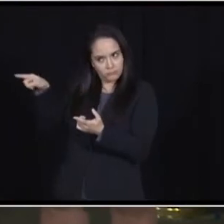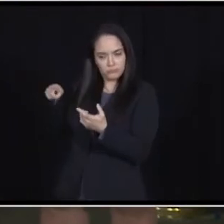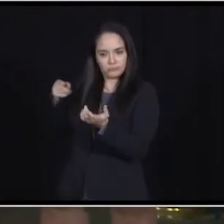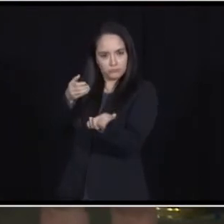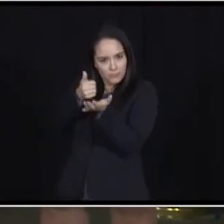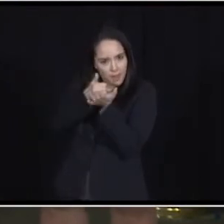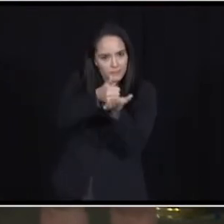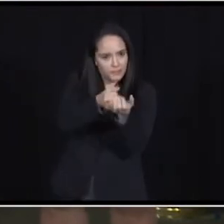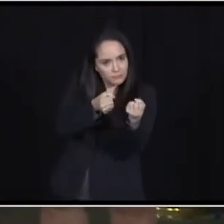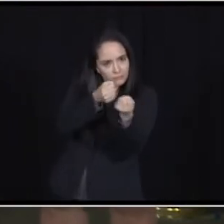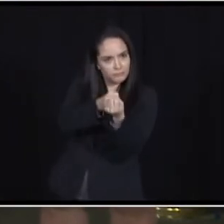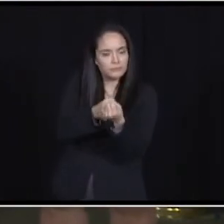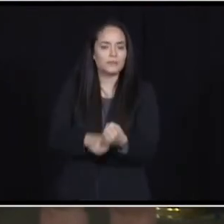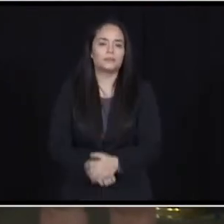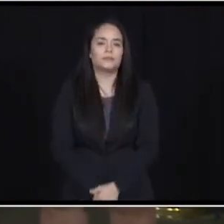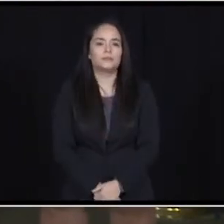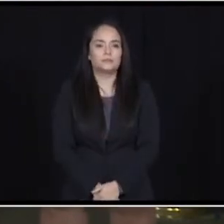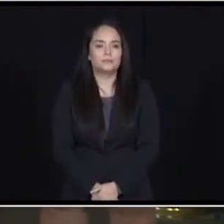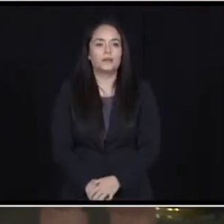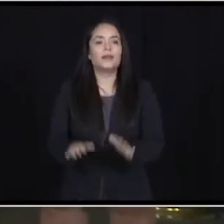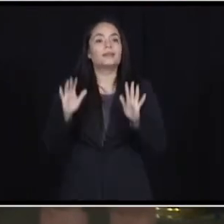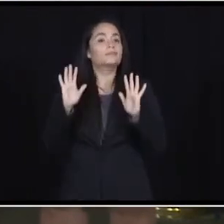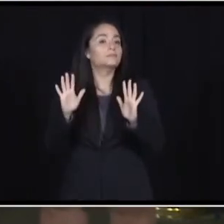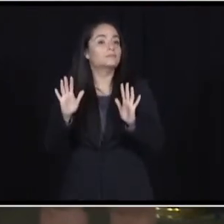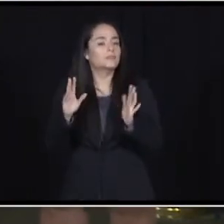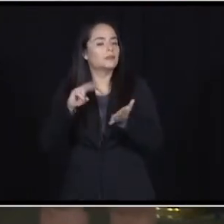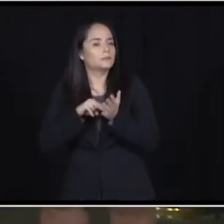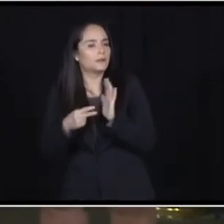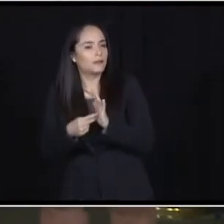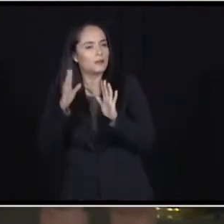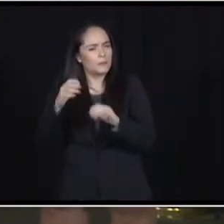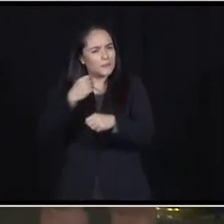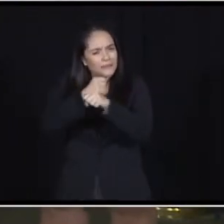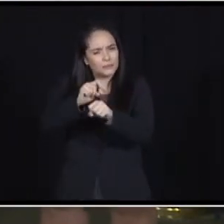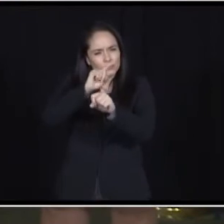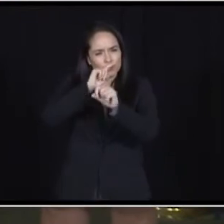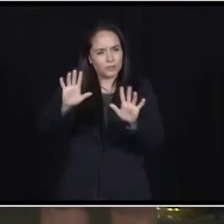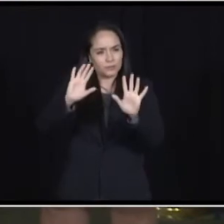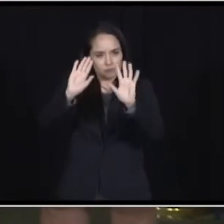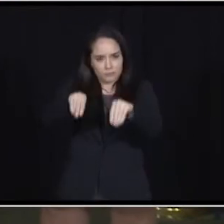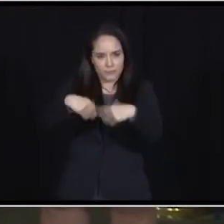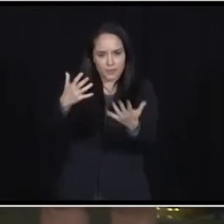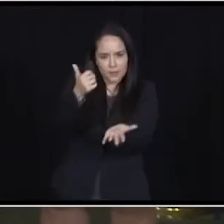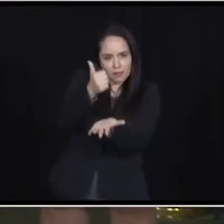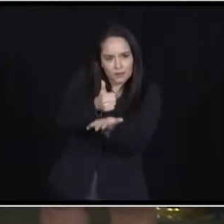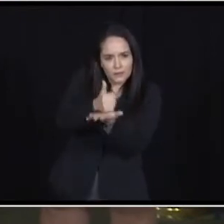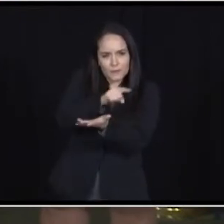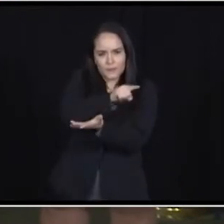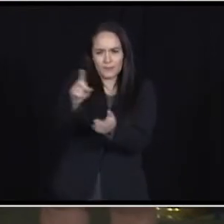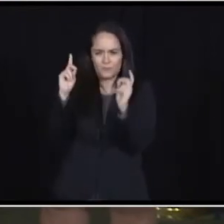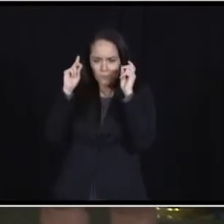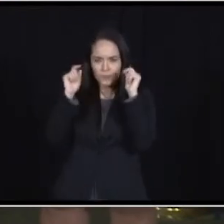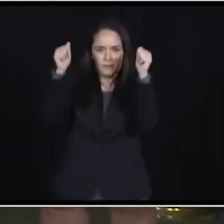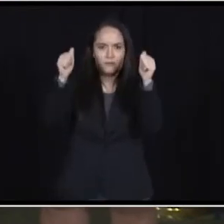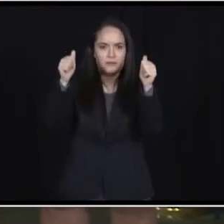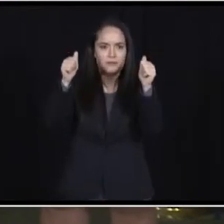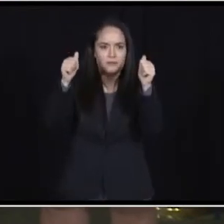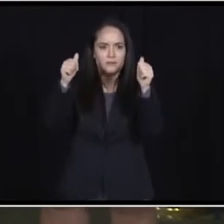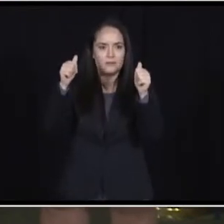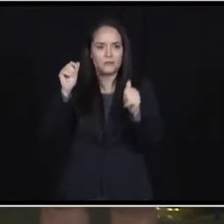This ensures people get the appropriate help they need immediately, and our frontline staff are free to assist others.